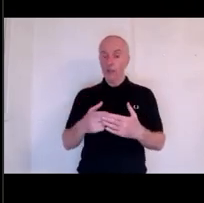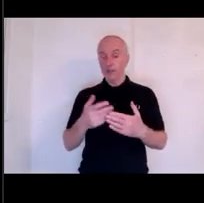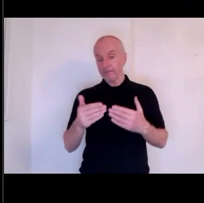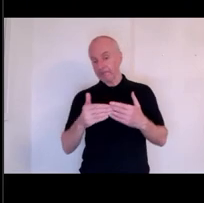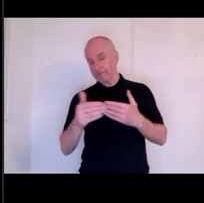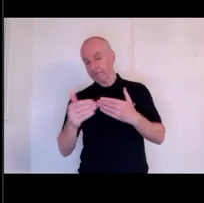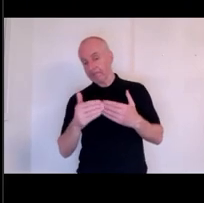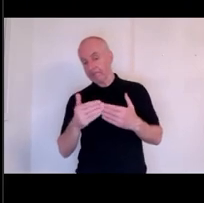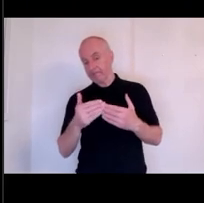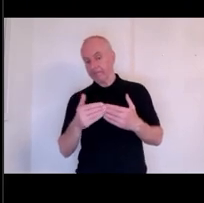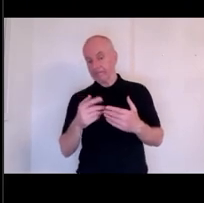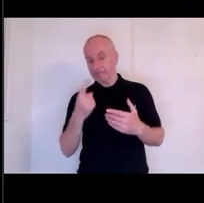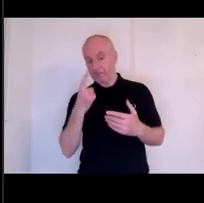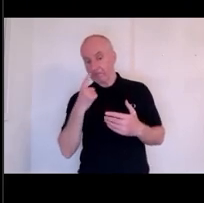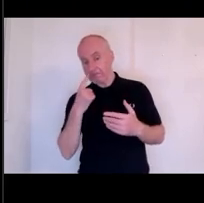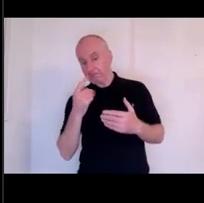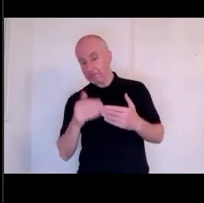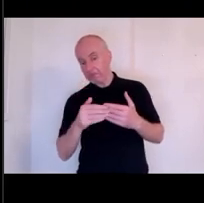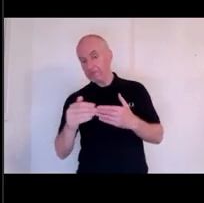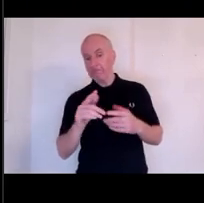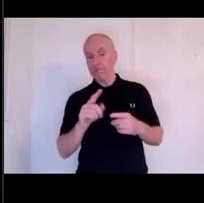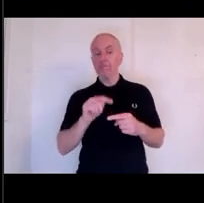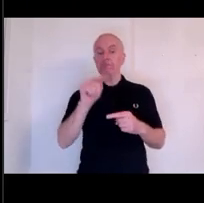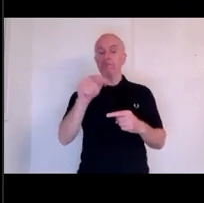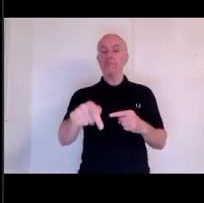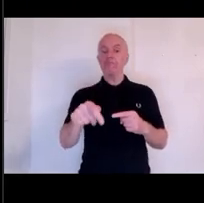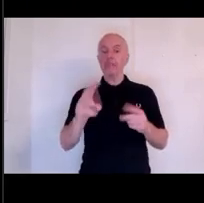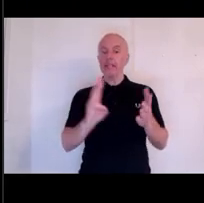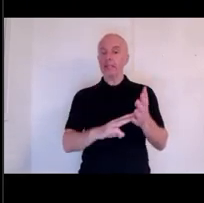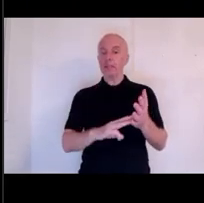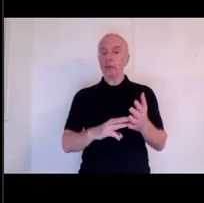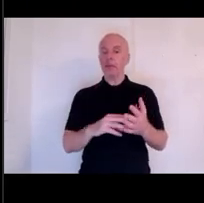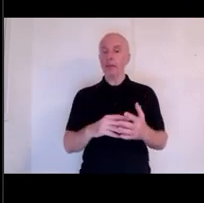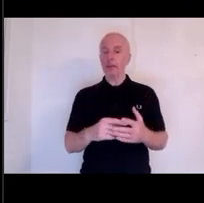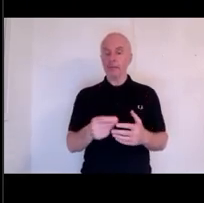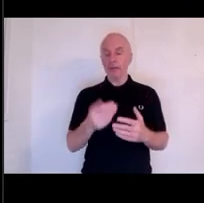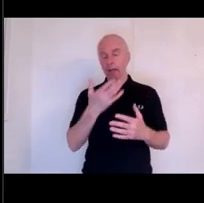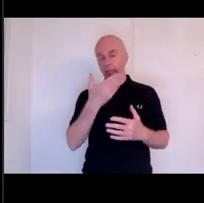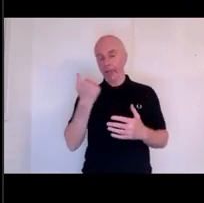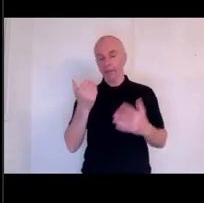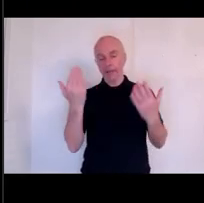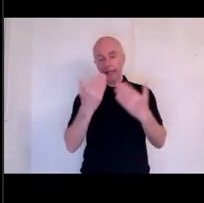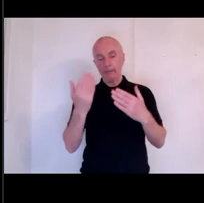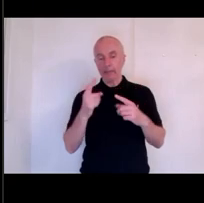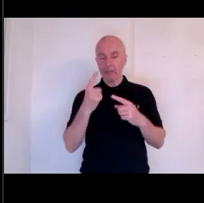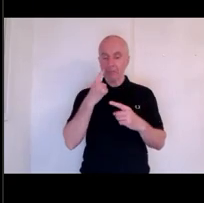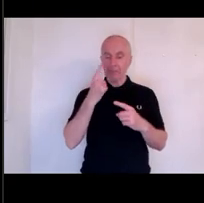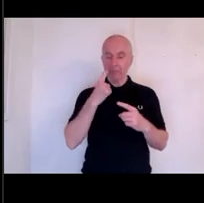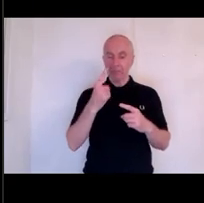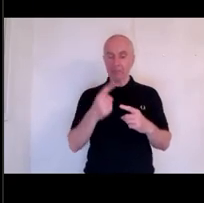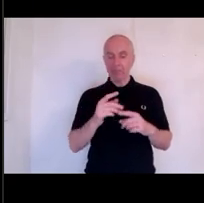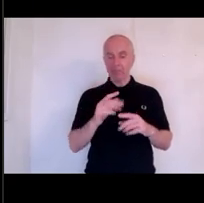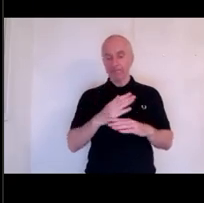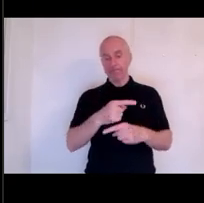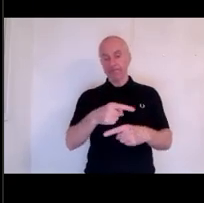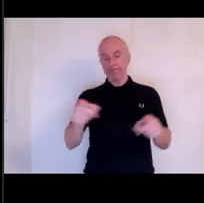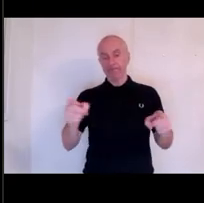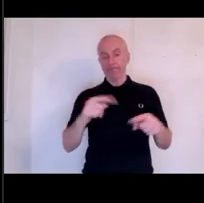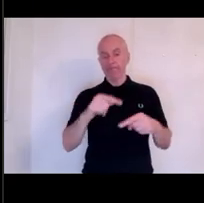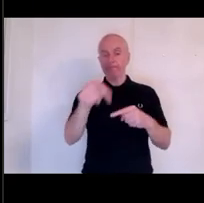and all of you again next month for our final talk. So have a lovely evening and I'll see you all again soon. Bye for now. Thank you, Alan.